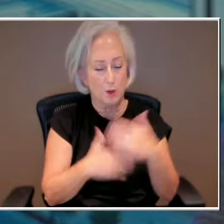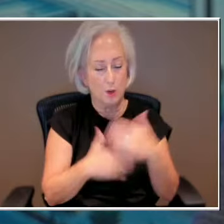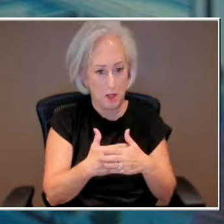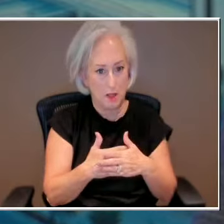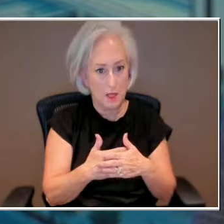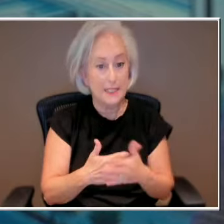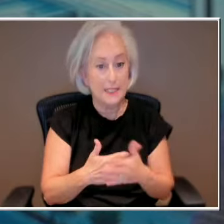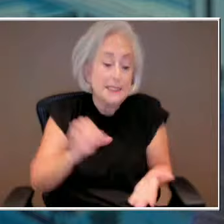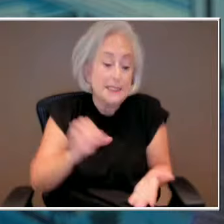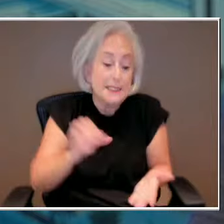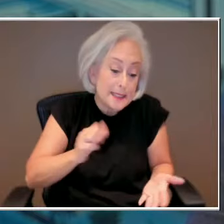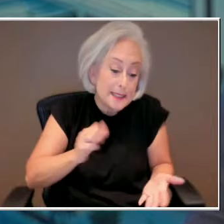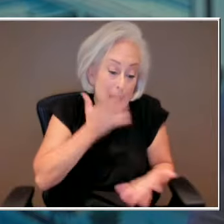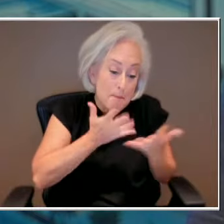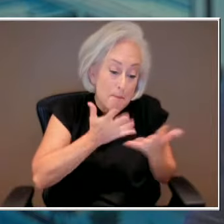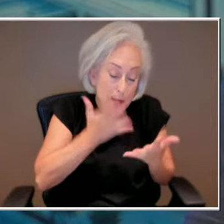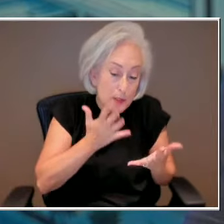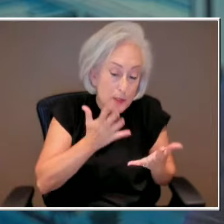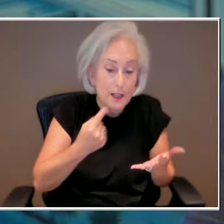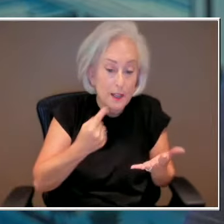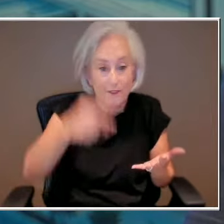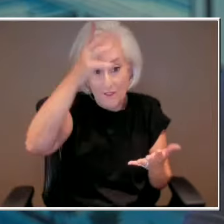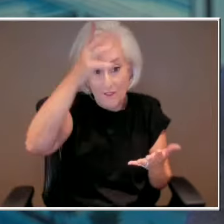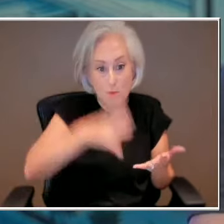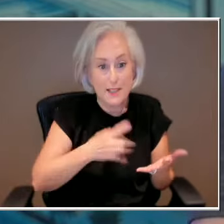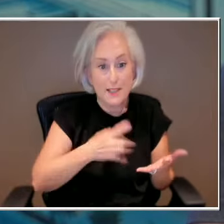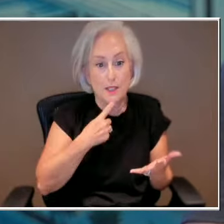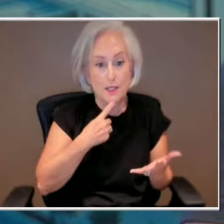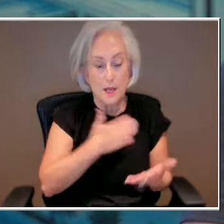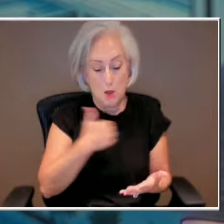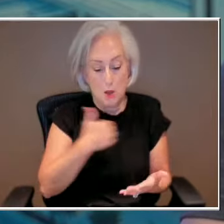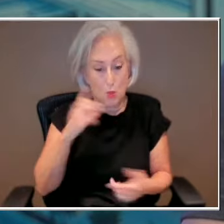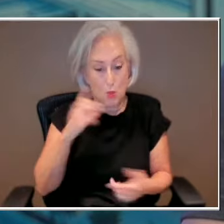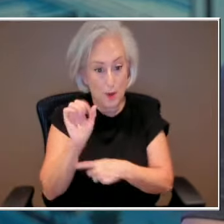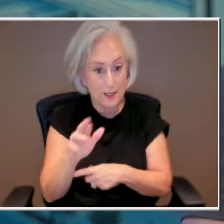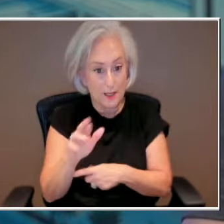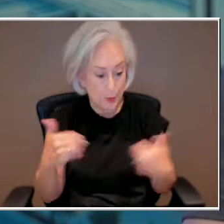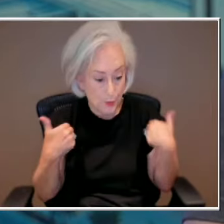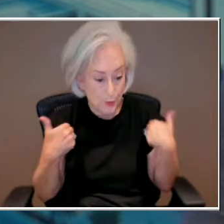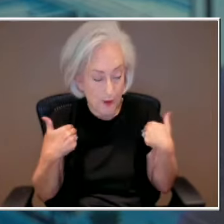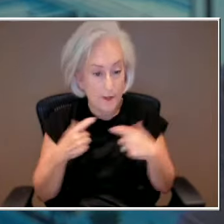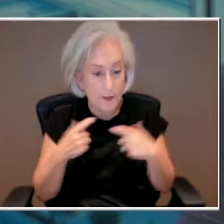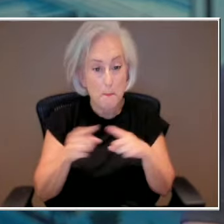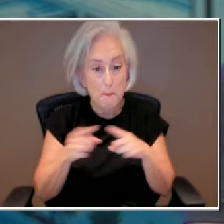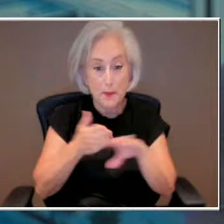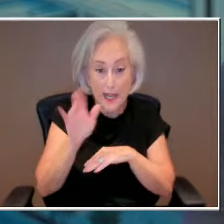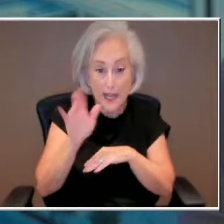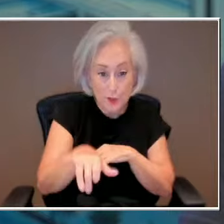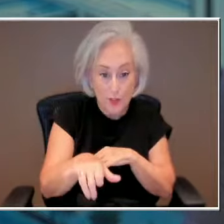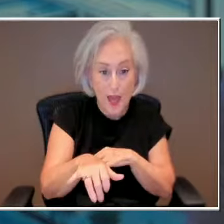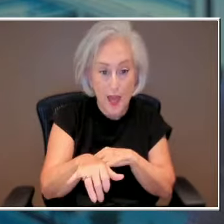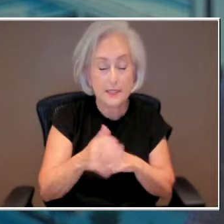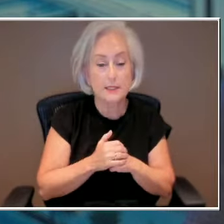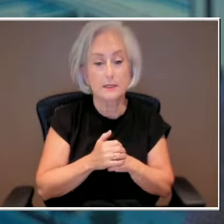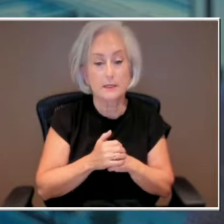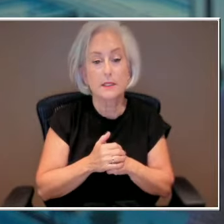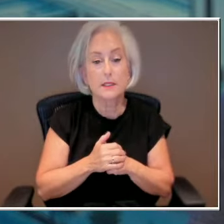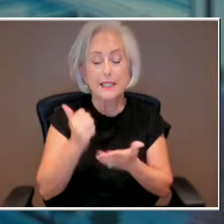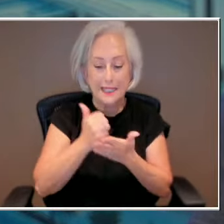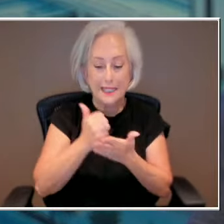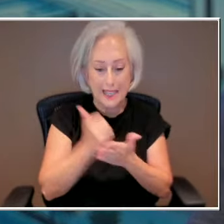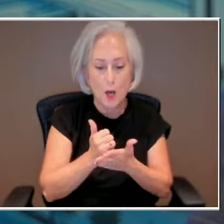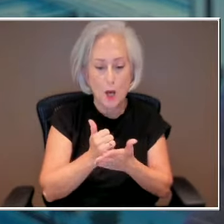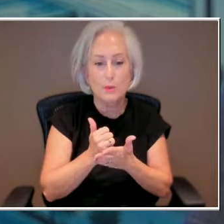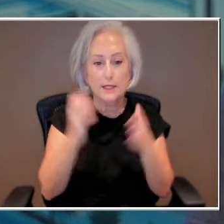told that you have breast cancer, but it's what you do after that that helps define what you're going to do and make sure